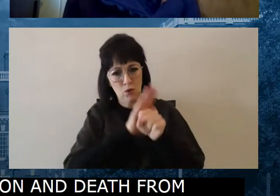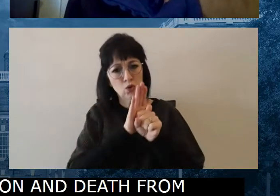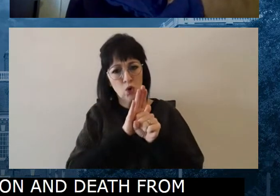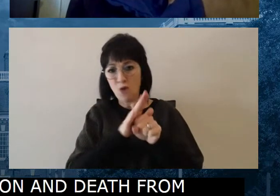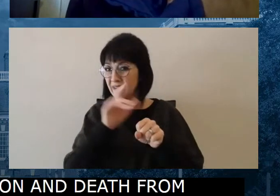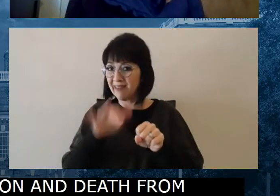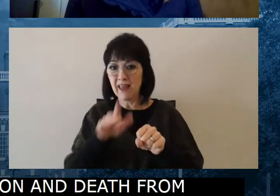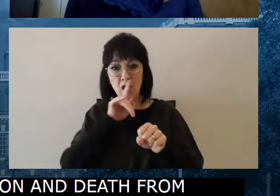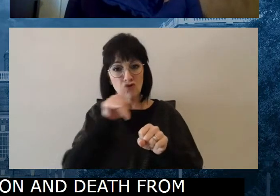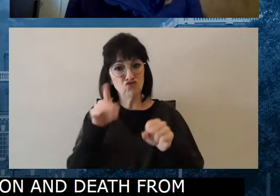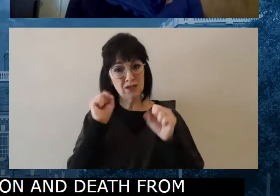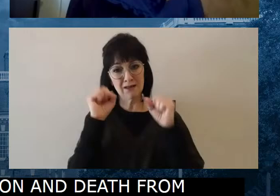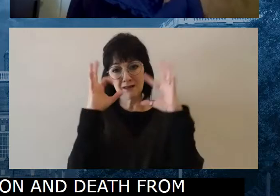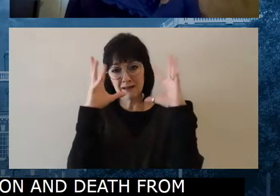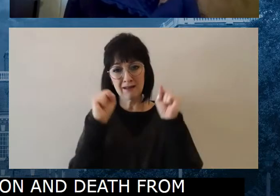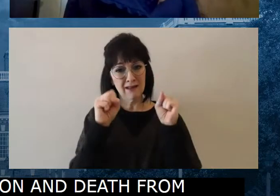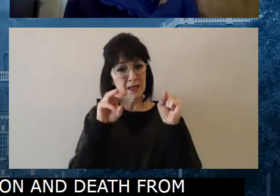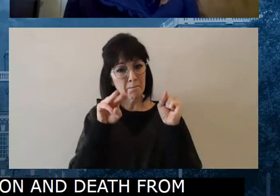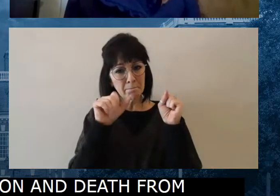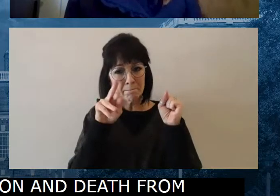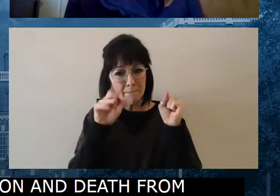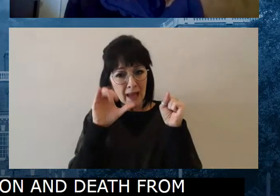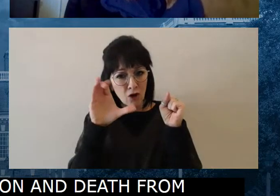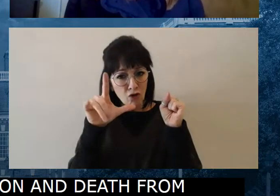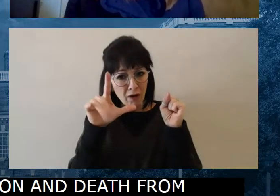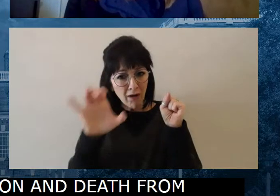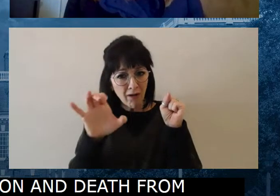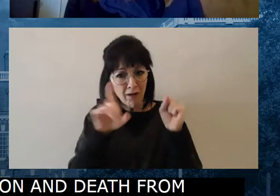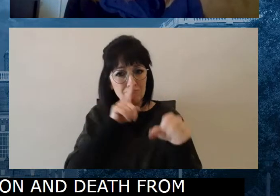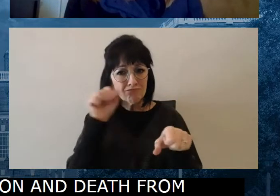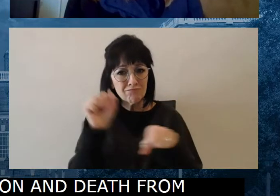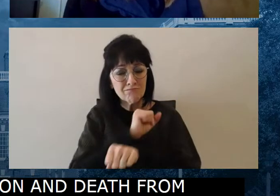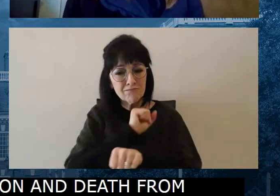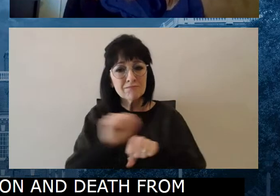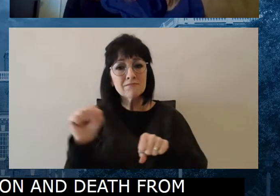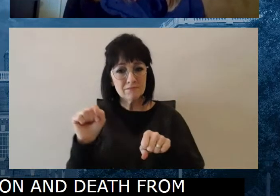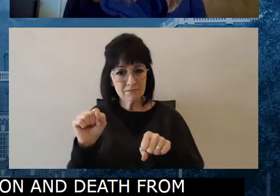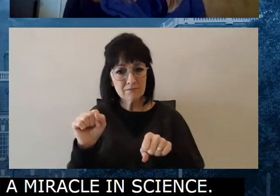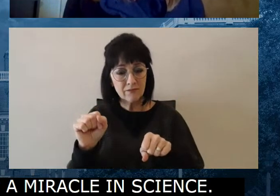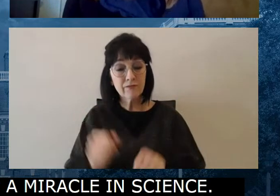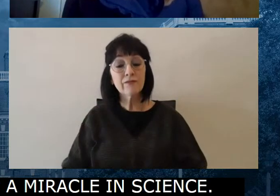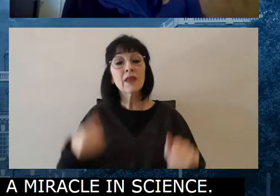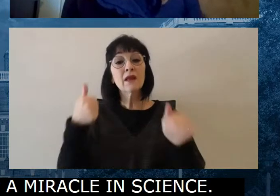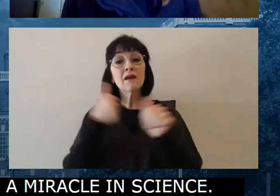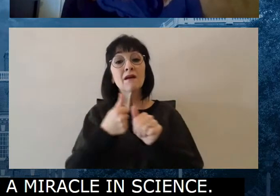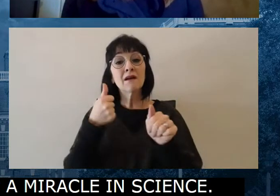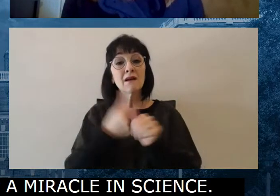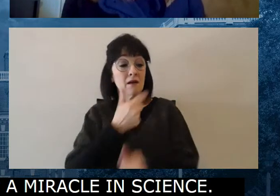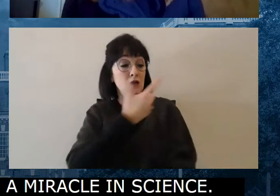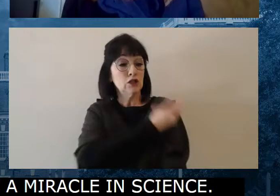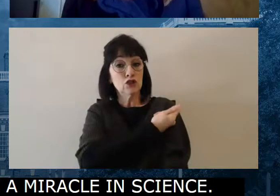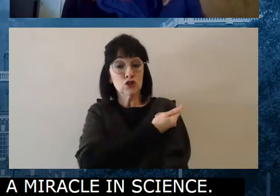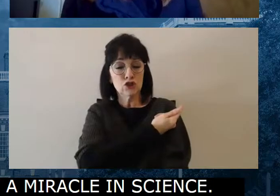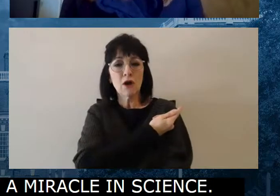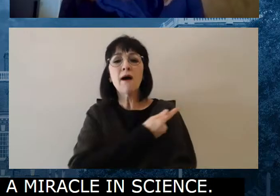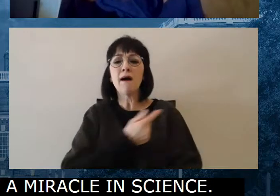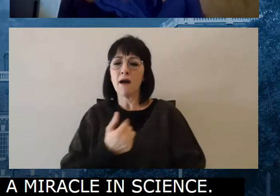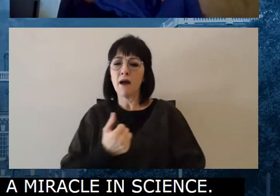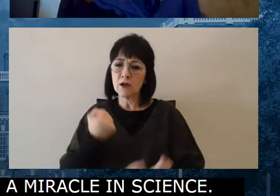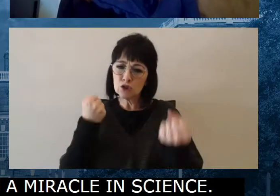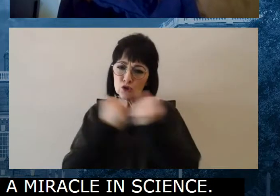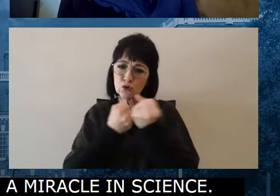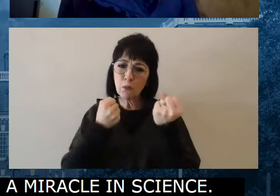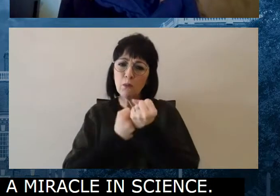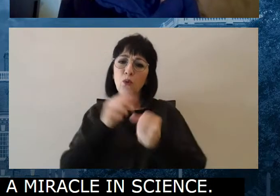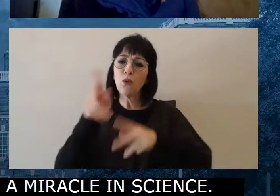are similarly effective in preventing severe disease from COVID-19.